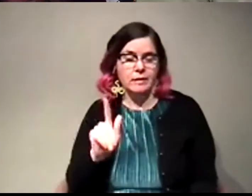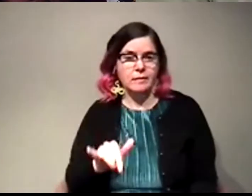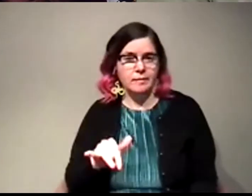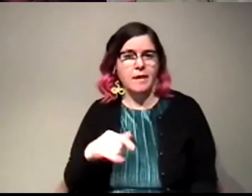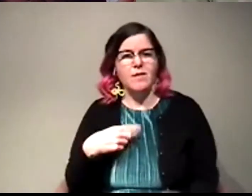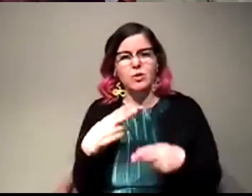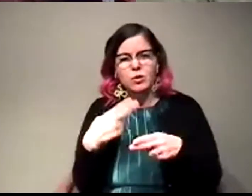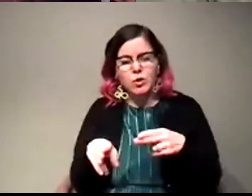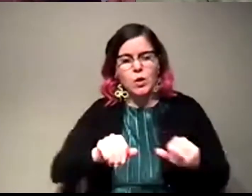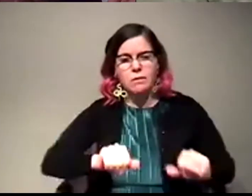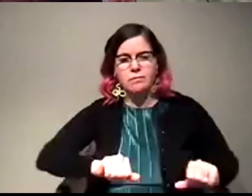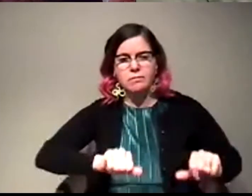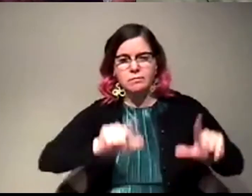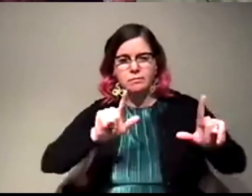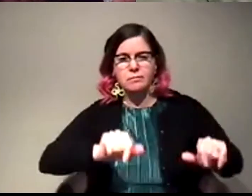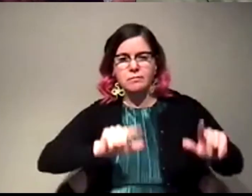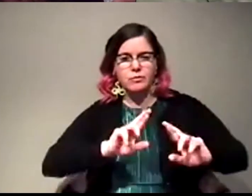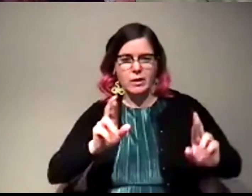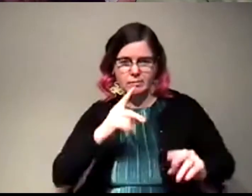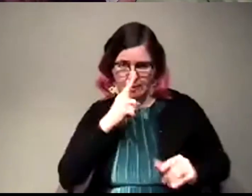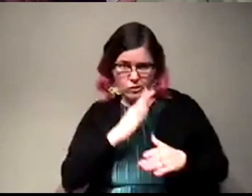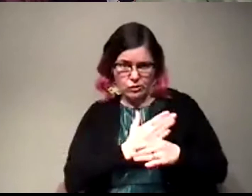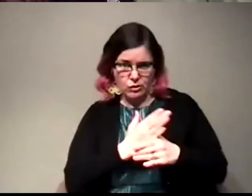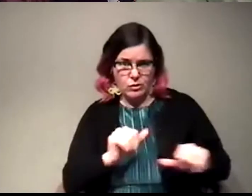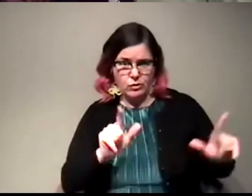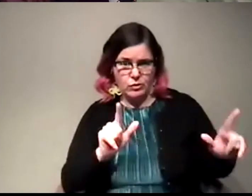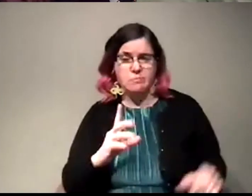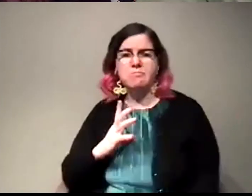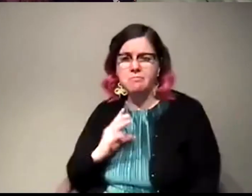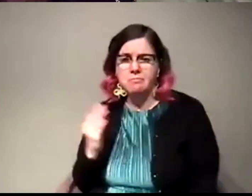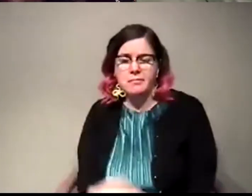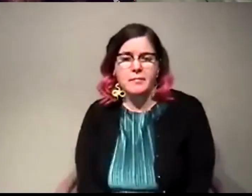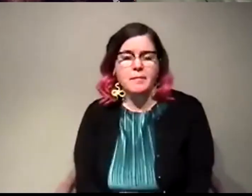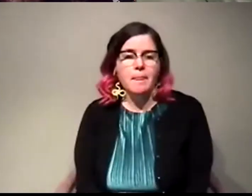short slide deck if I can share my screen really quickly. Totally.